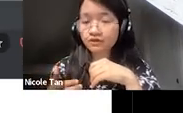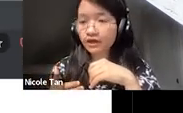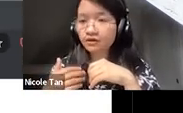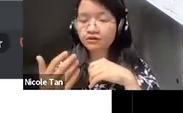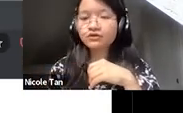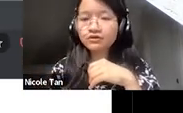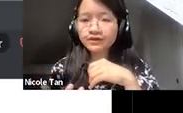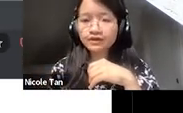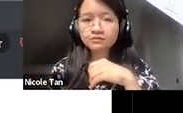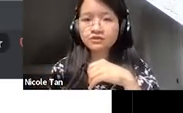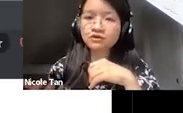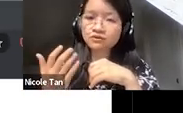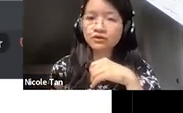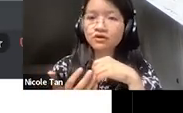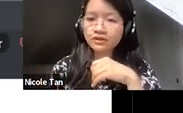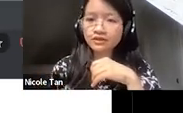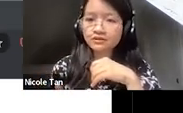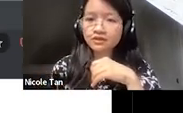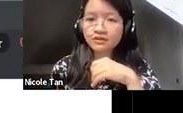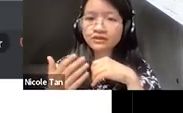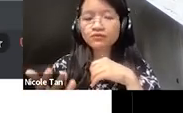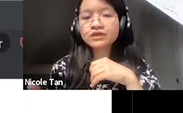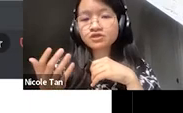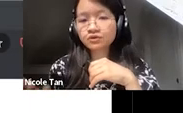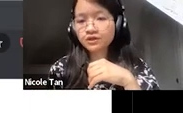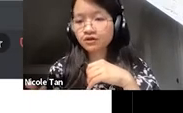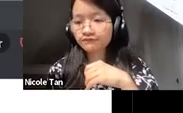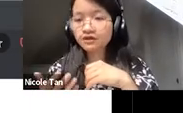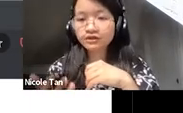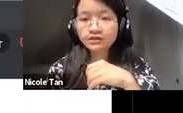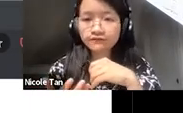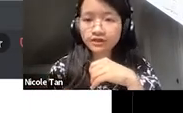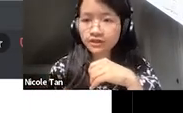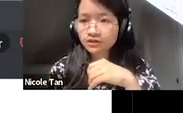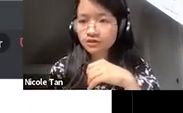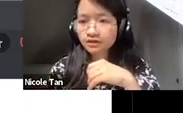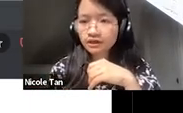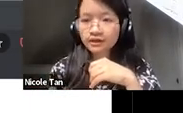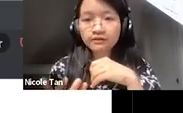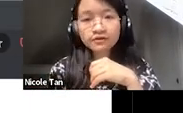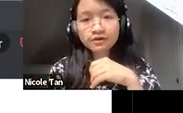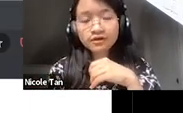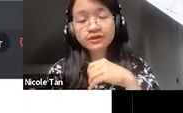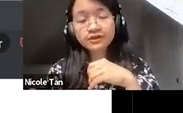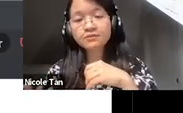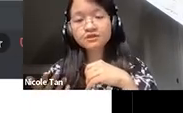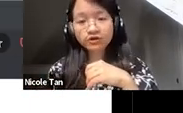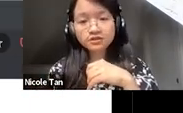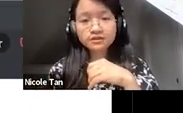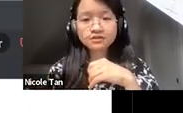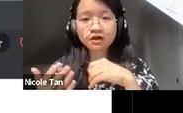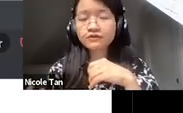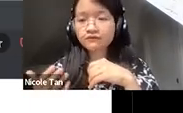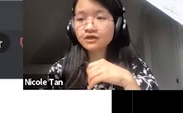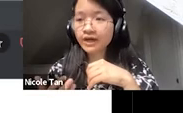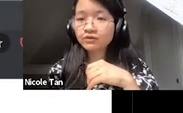shoppers rely on alternative text, which is also known as alt text, and that's a written description of the content of an image. However, alt text can be sparse